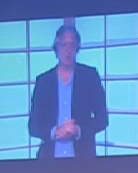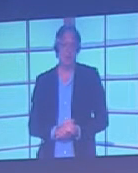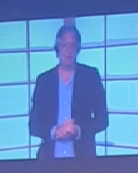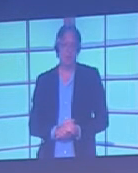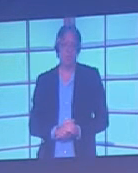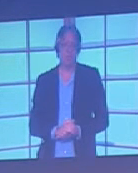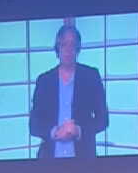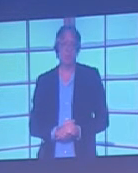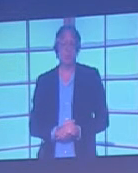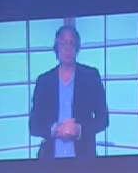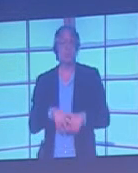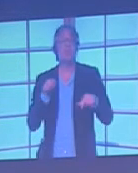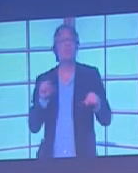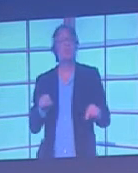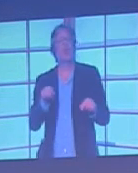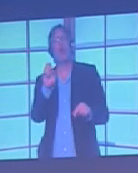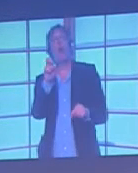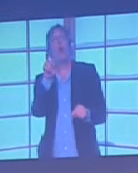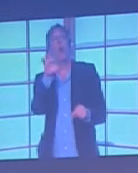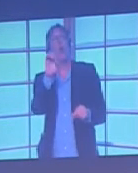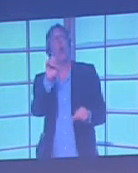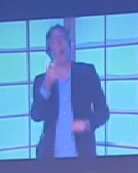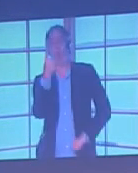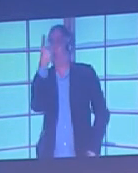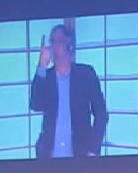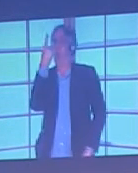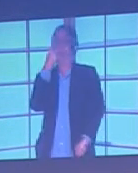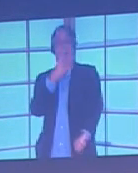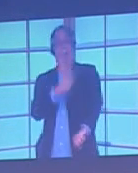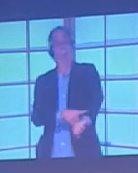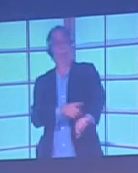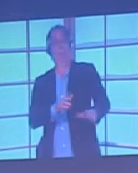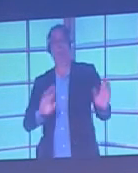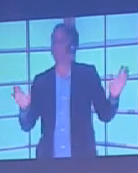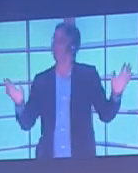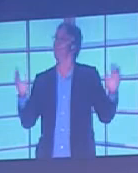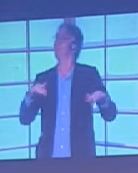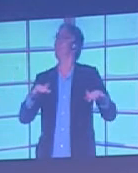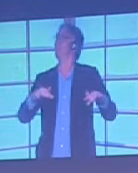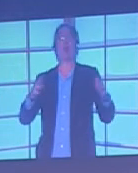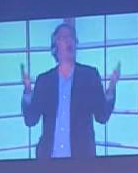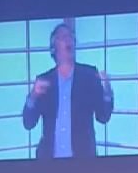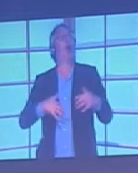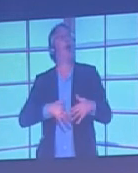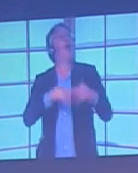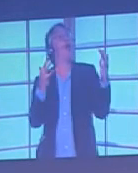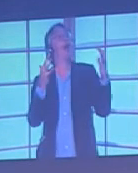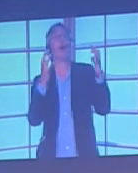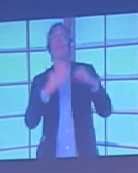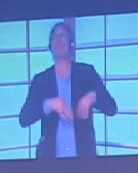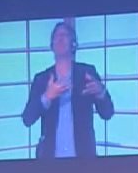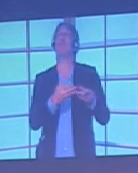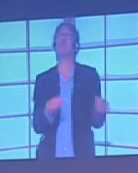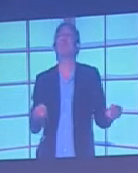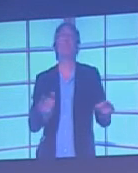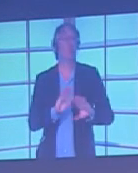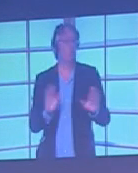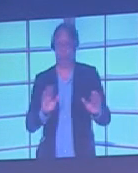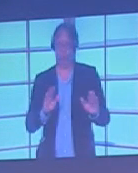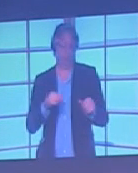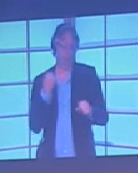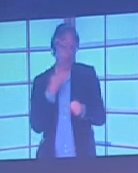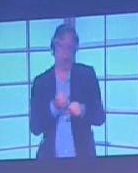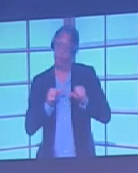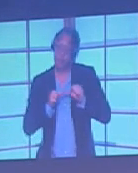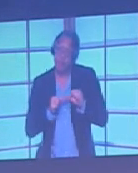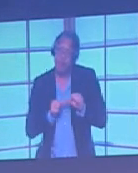a once-only thing. This is something that has to be looked at ongoing. It's an evolving duty. So at club